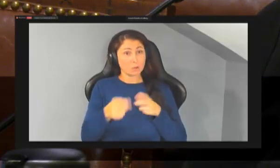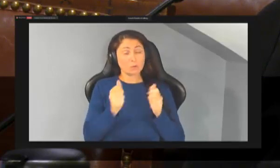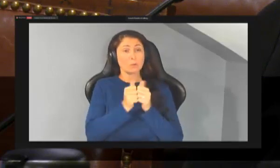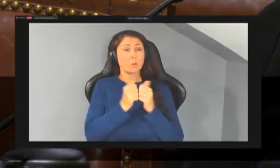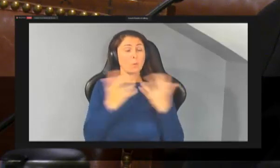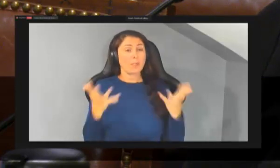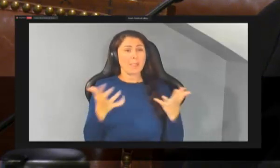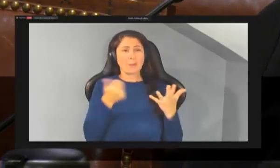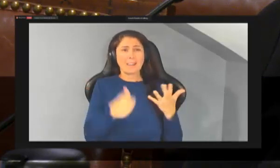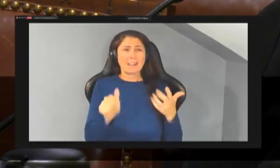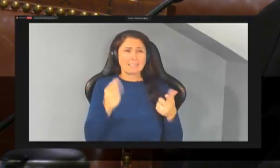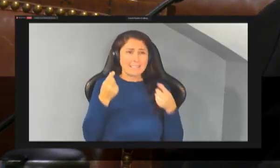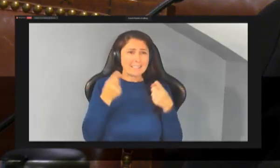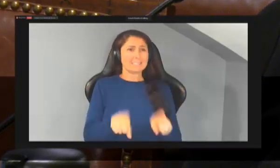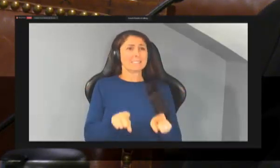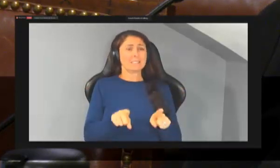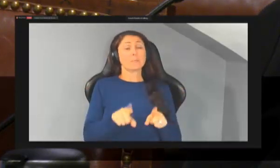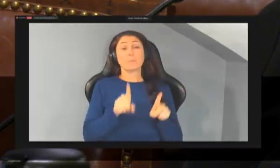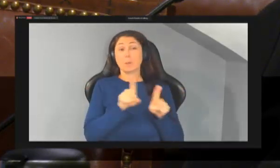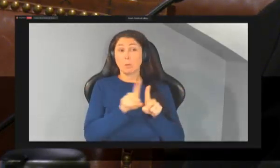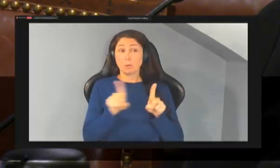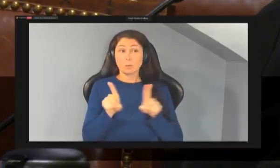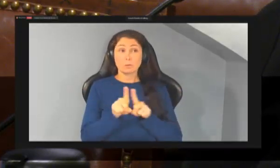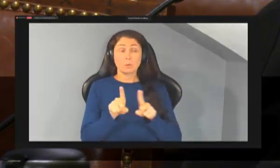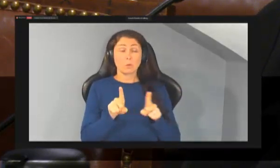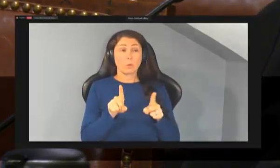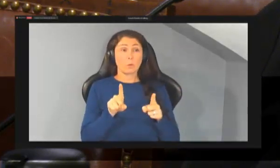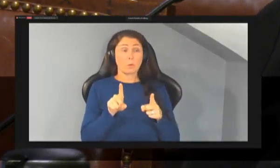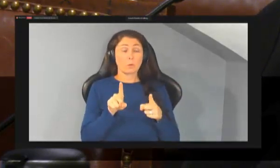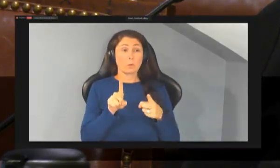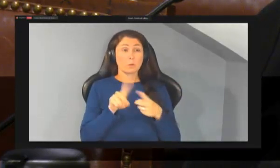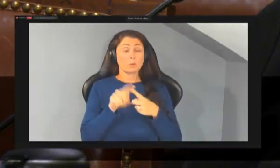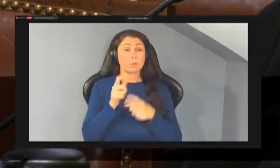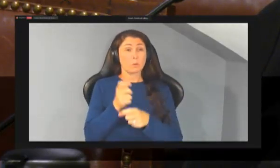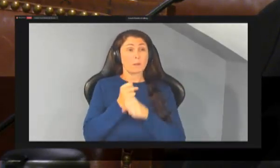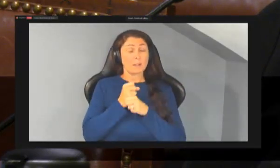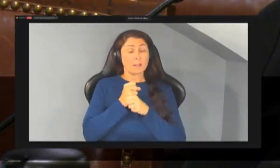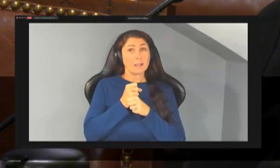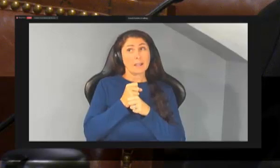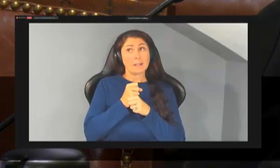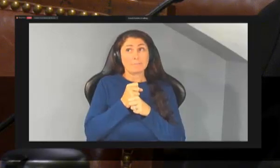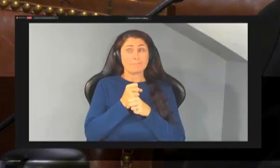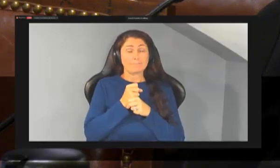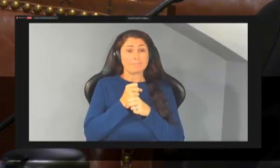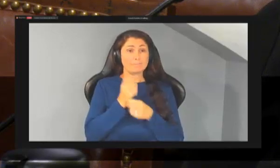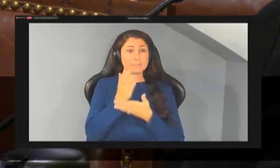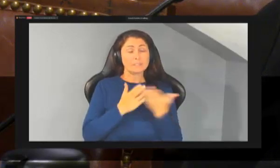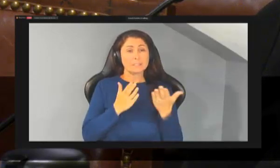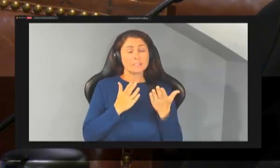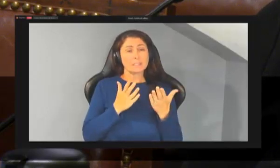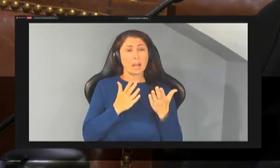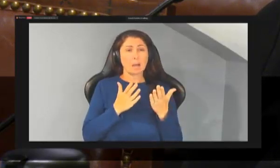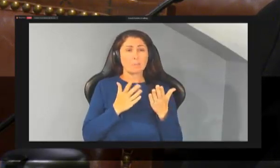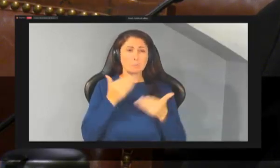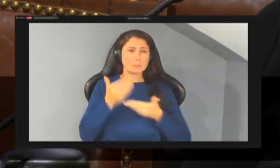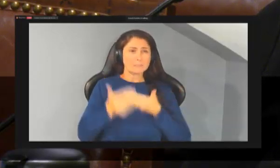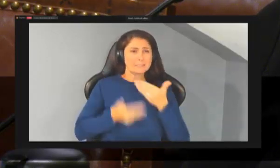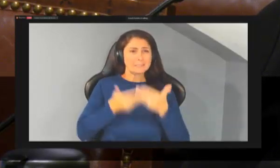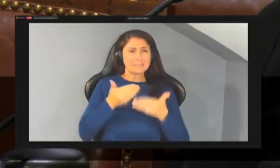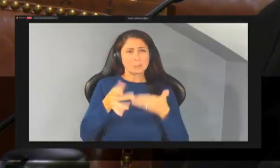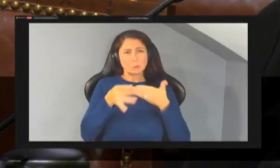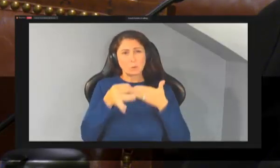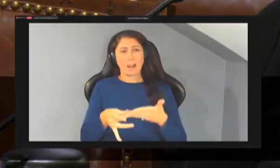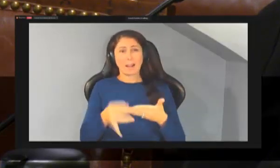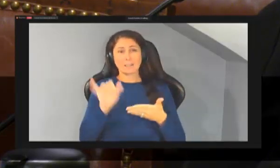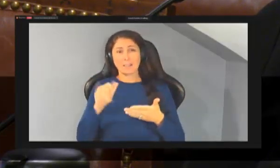incident. Also, to get even some just procedural guidance, like this is what the Game Commission is going to